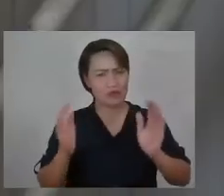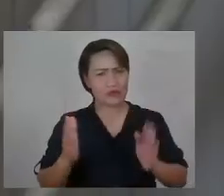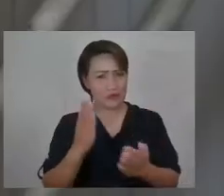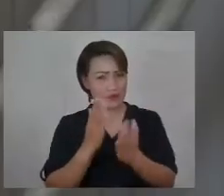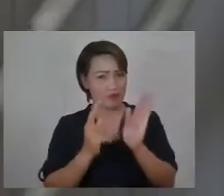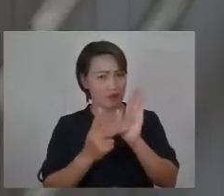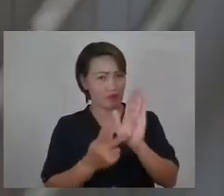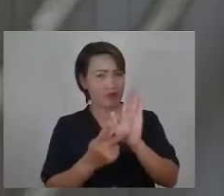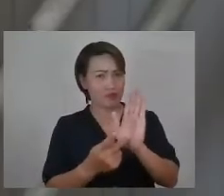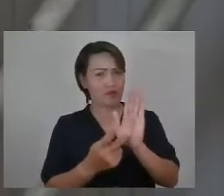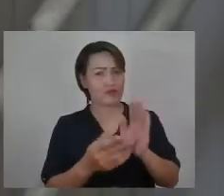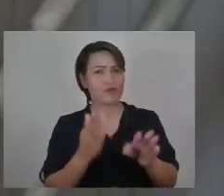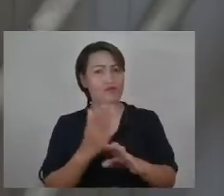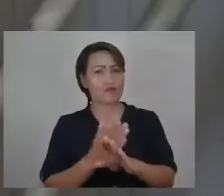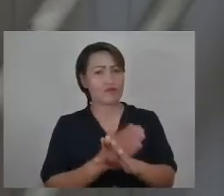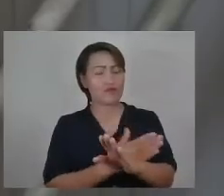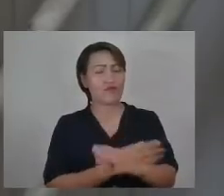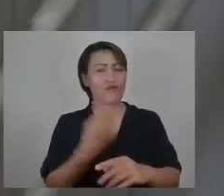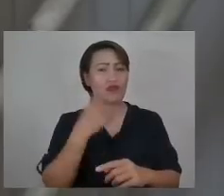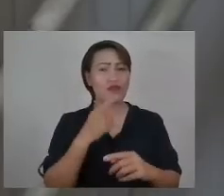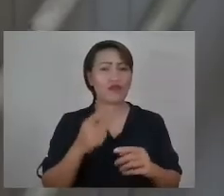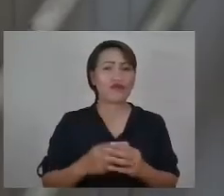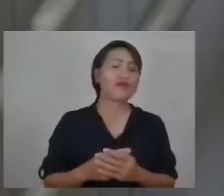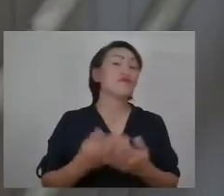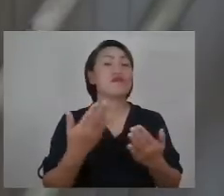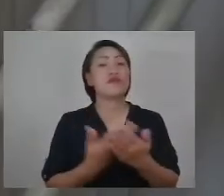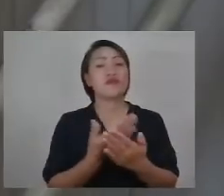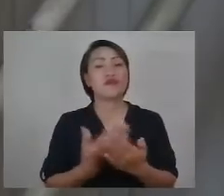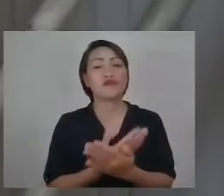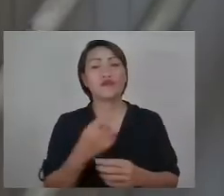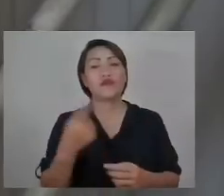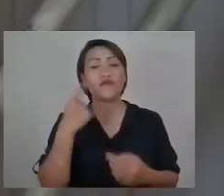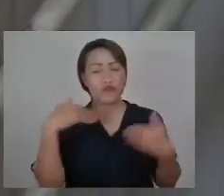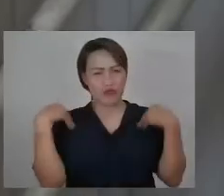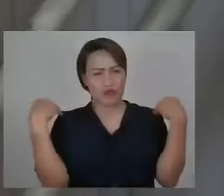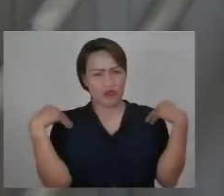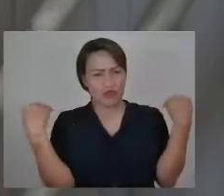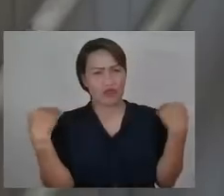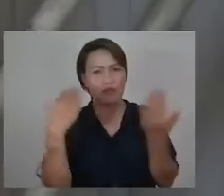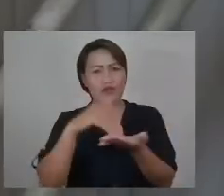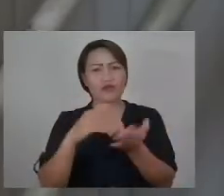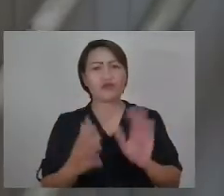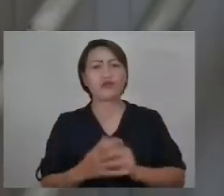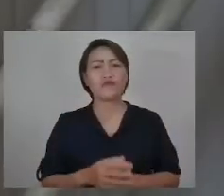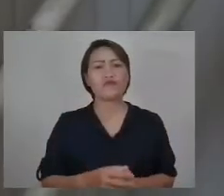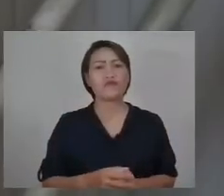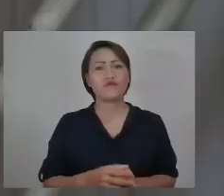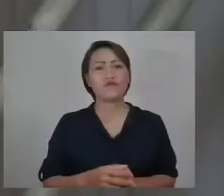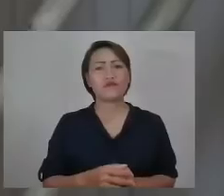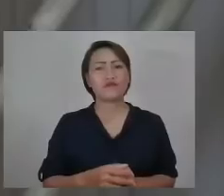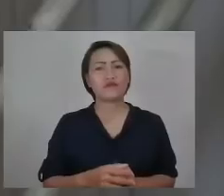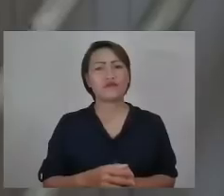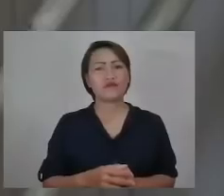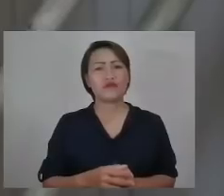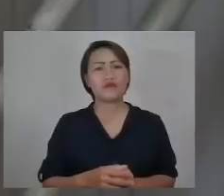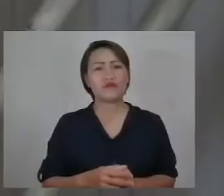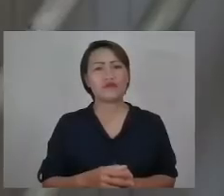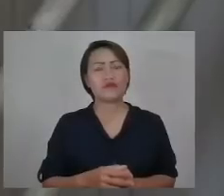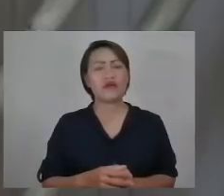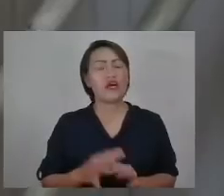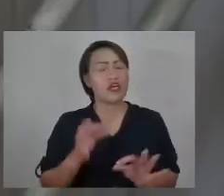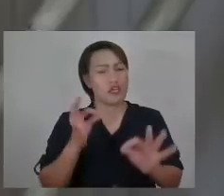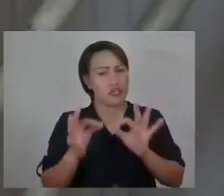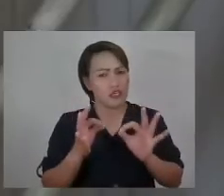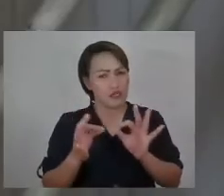and innovation in our youth because we believe that as we fuel research,